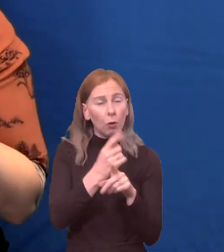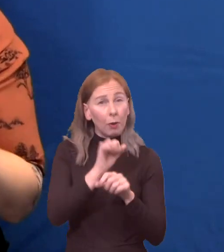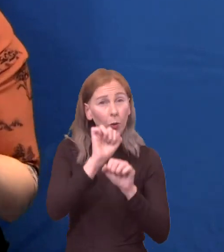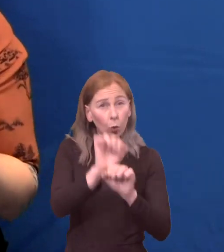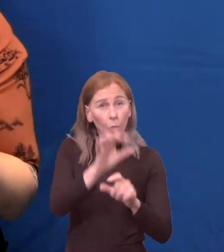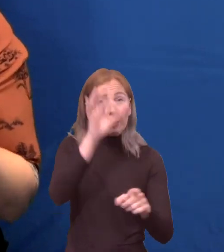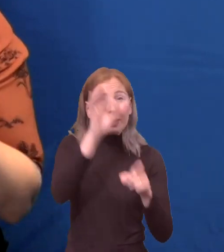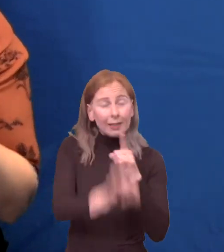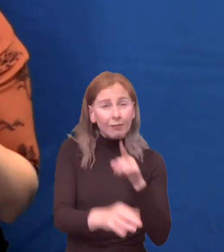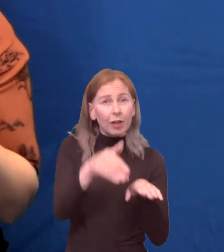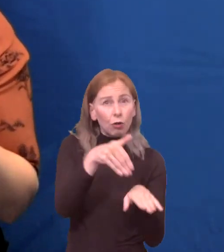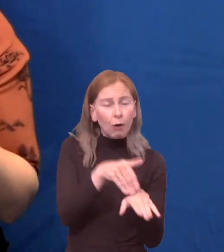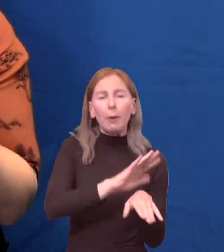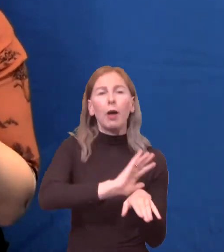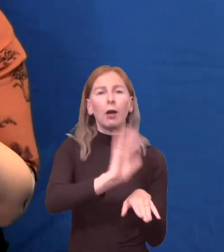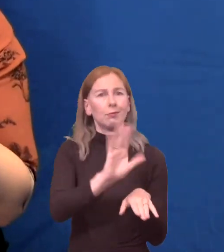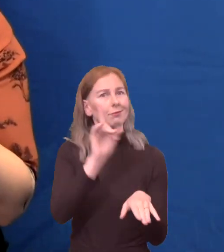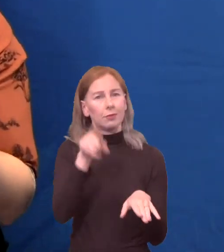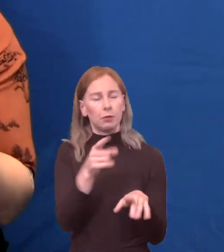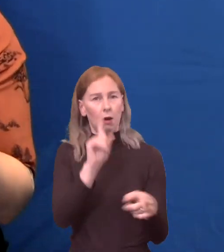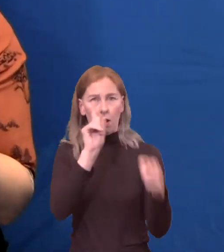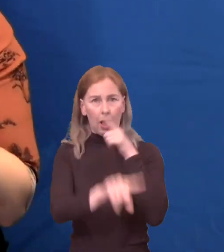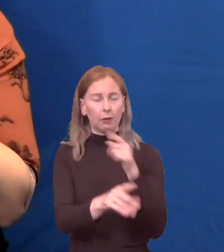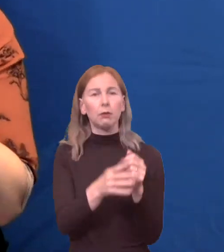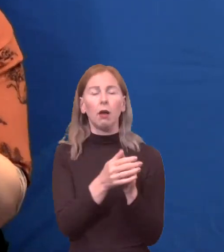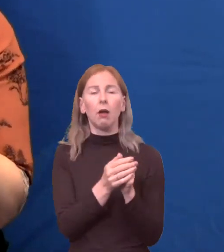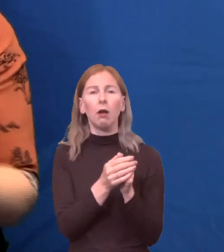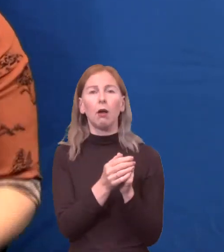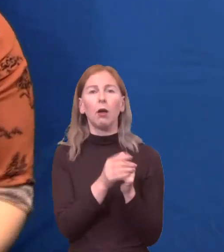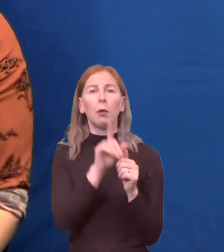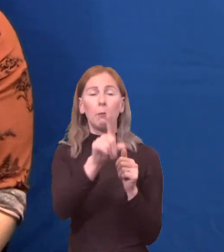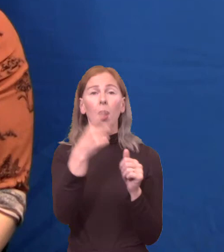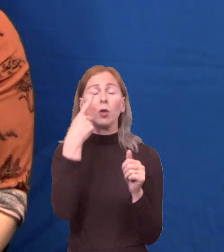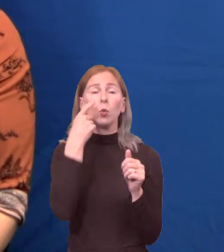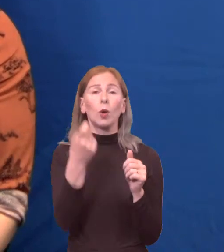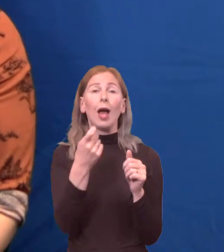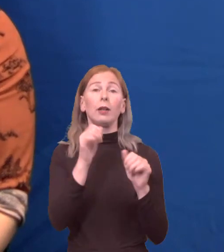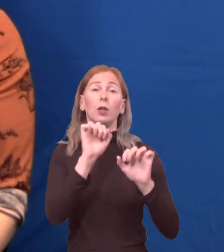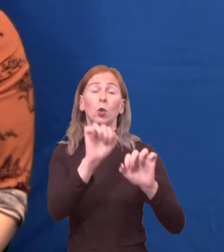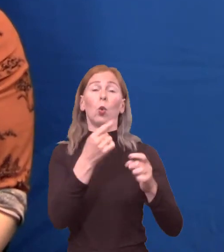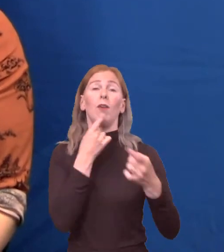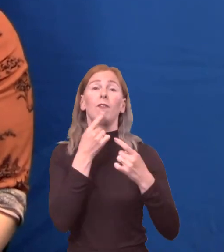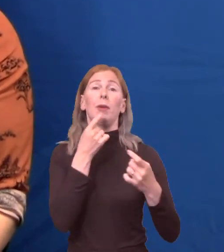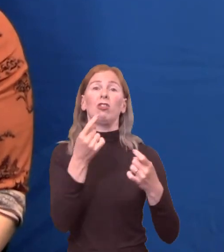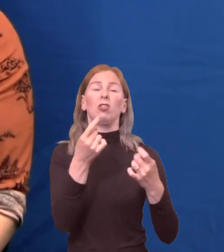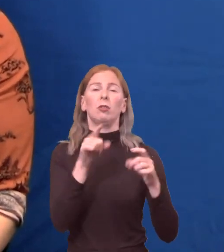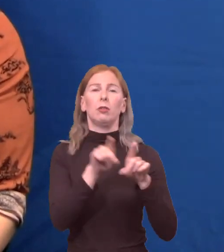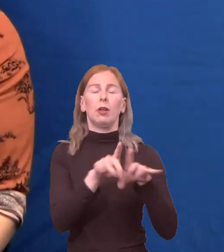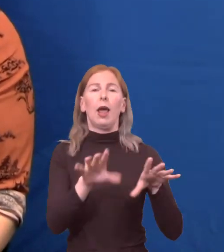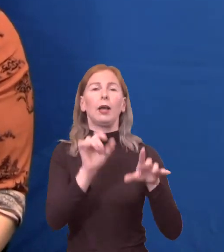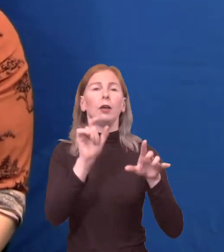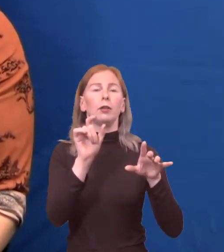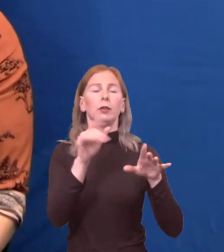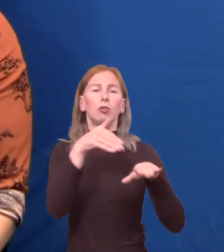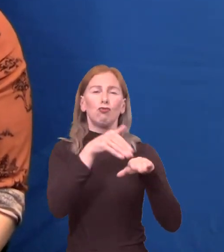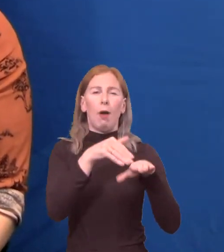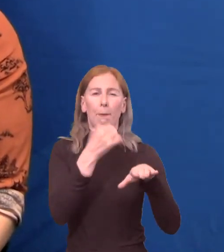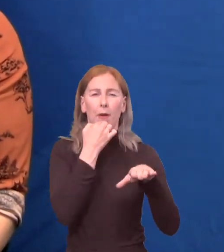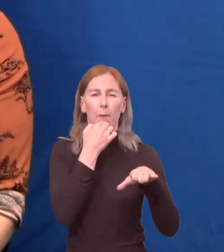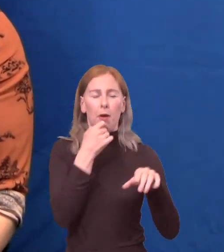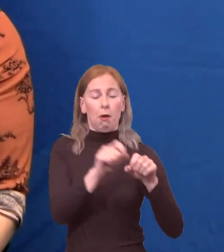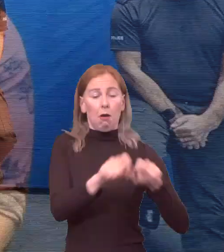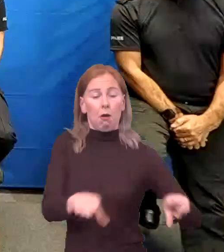So please drop any crime reference numbers and your contact details in the comment box, and we will get back to you after the hour and go into more detail with you